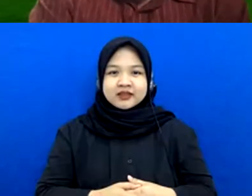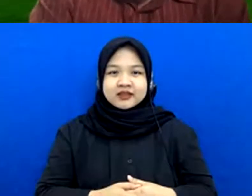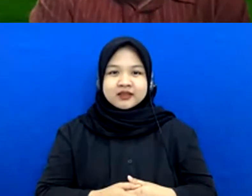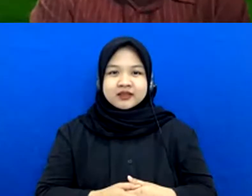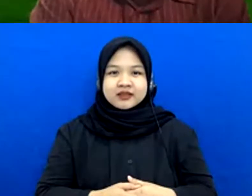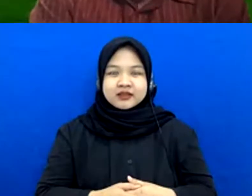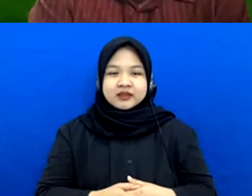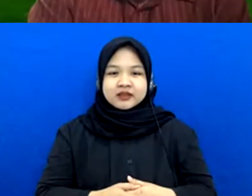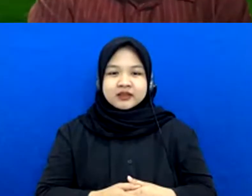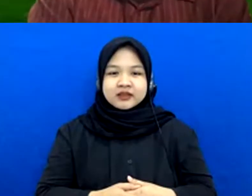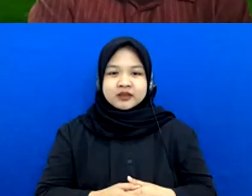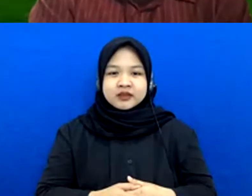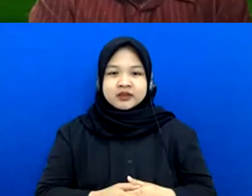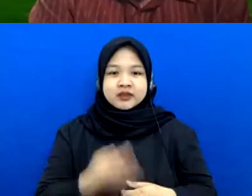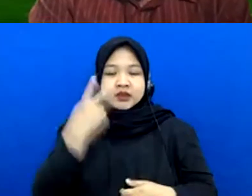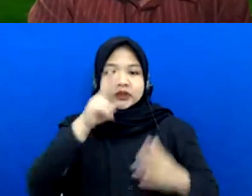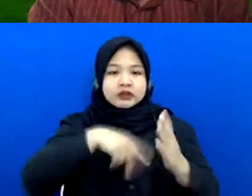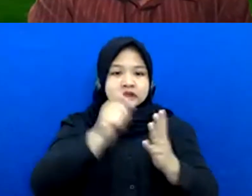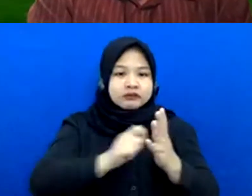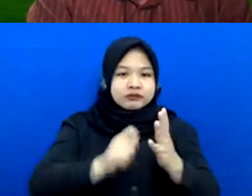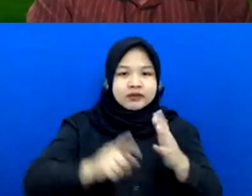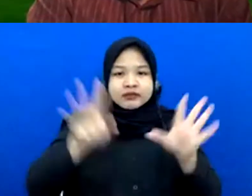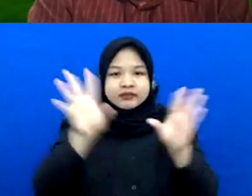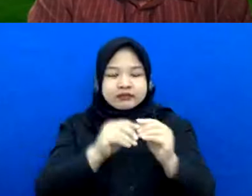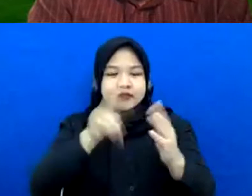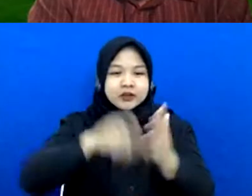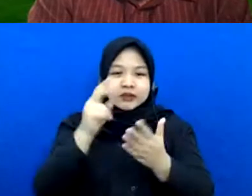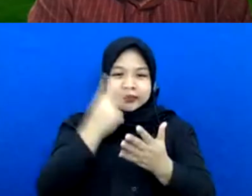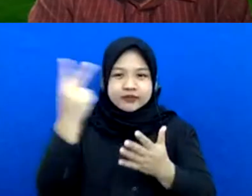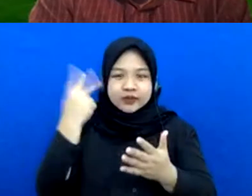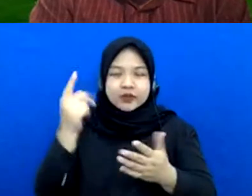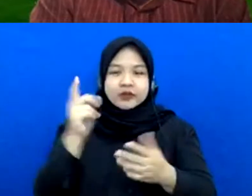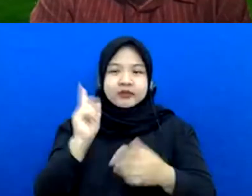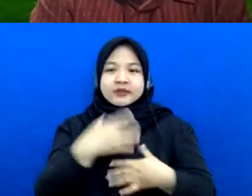found the literature. It was only a brief literature review, but I found that interesting.